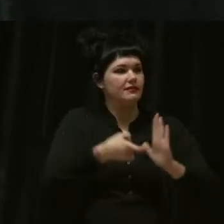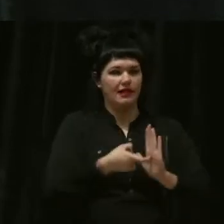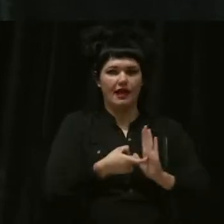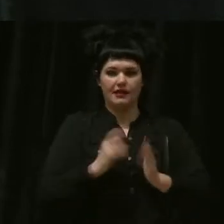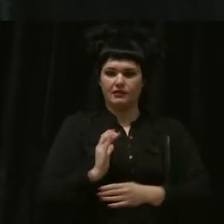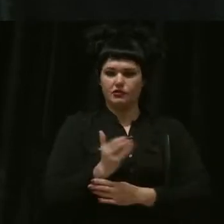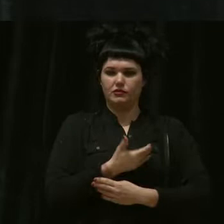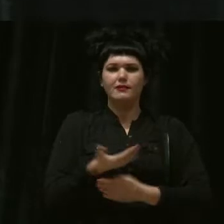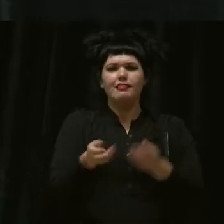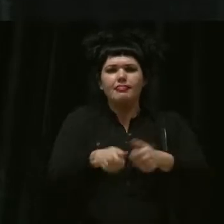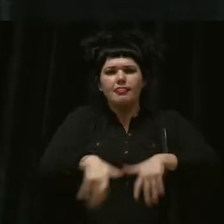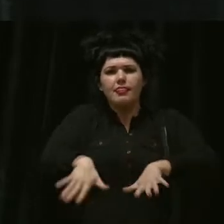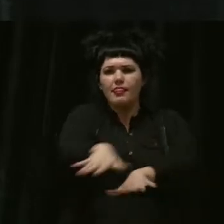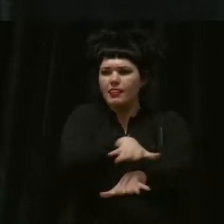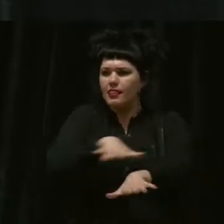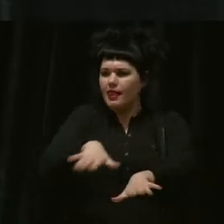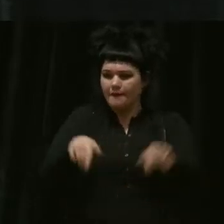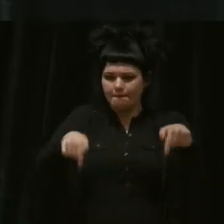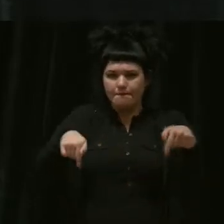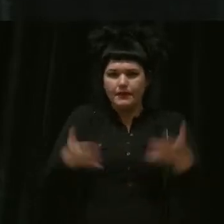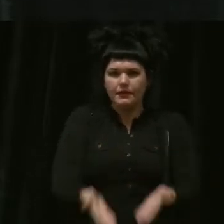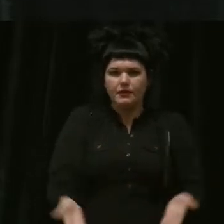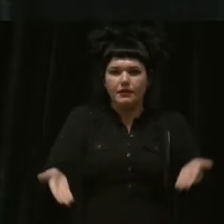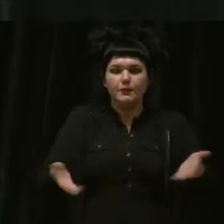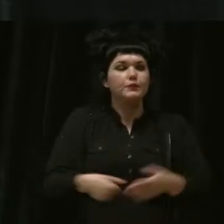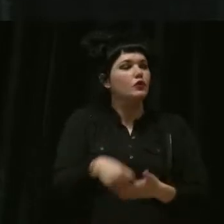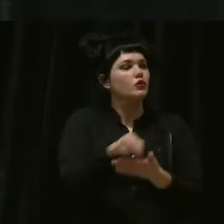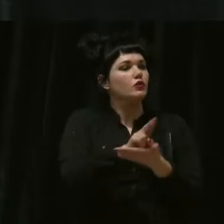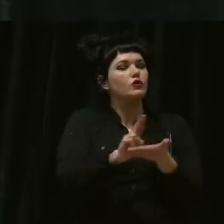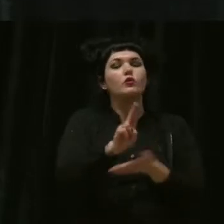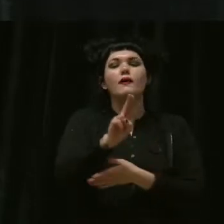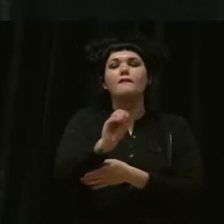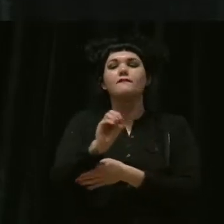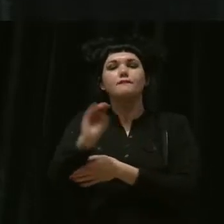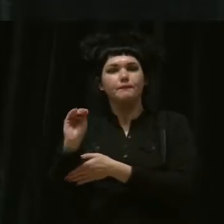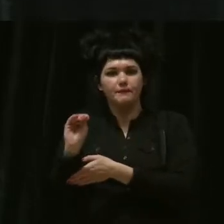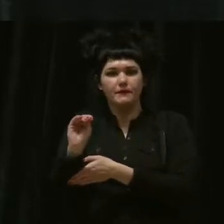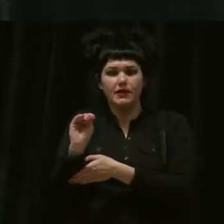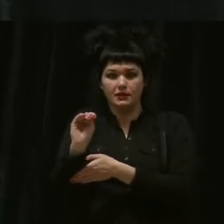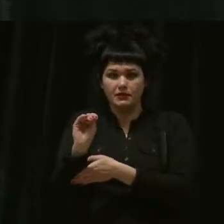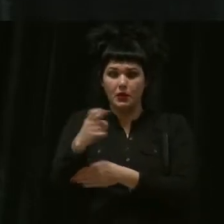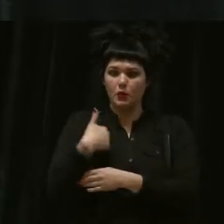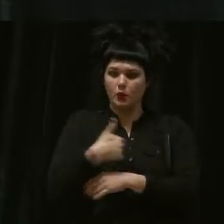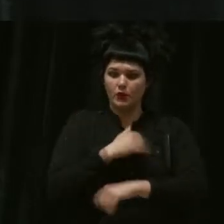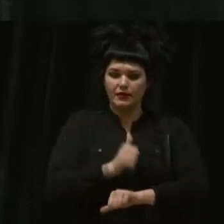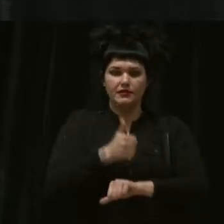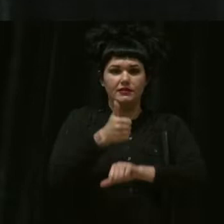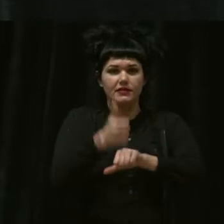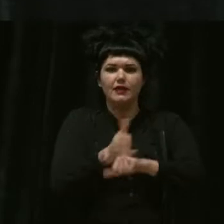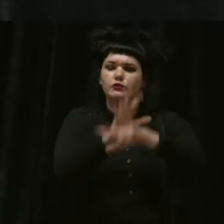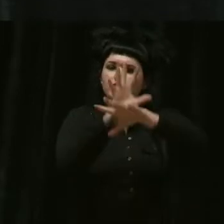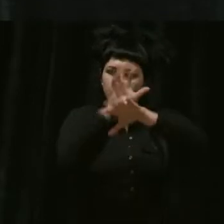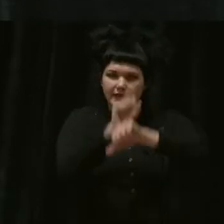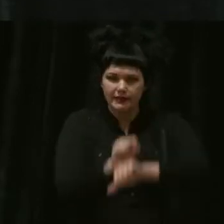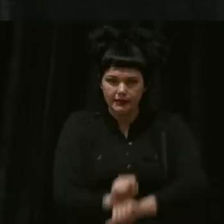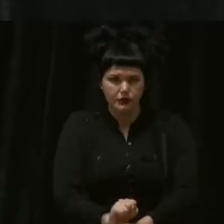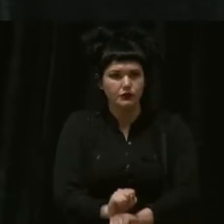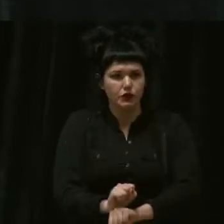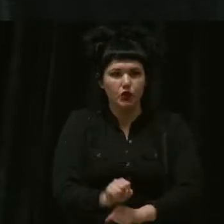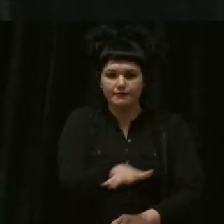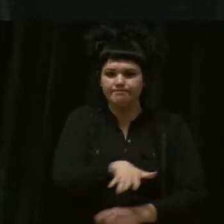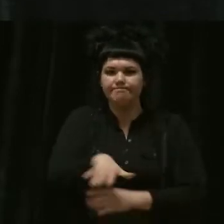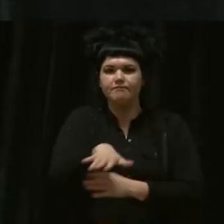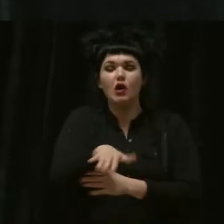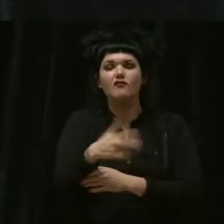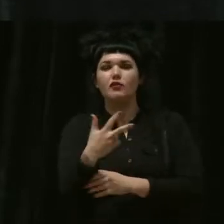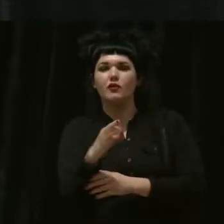are currently on. The University of Michigan resides on the traditional territories of the Three Fires people, the